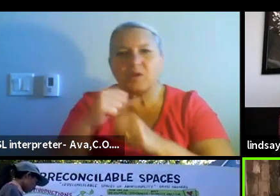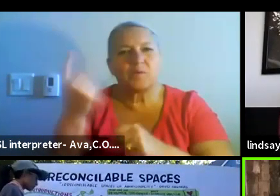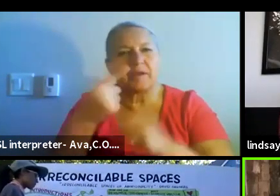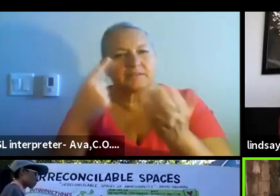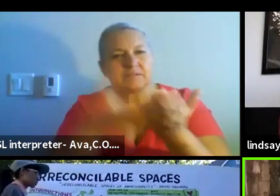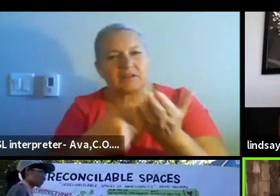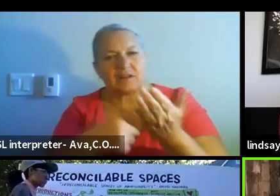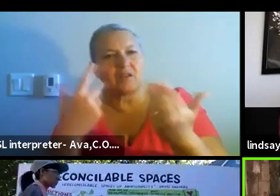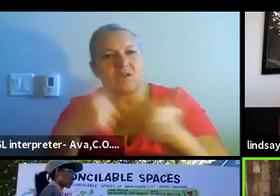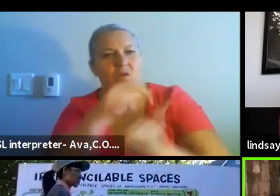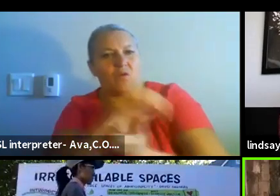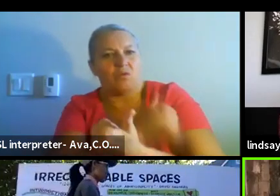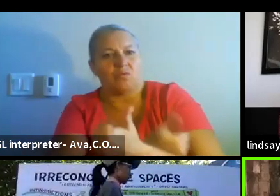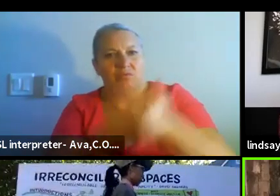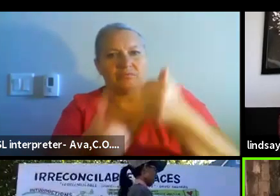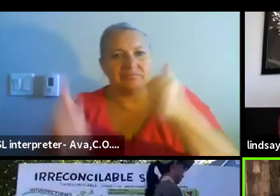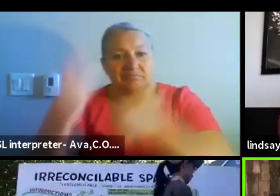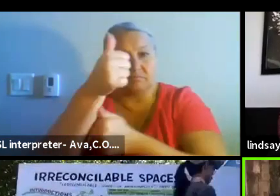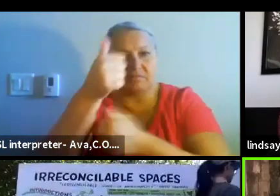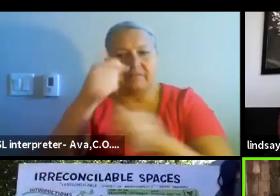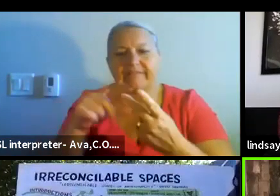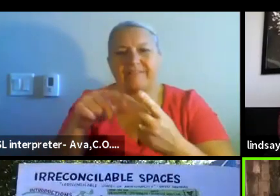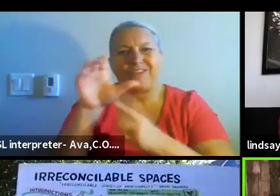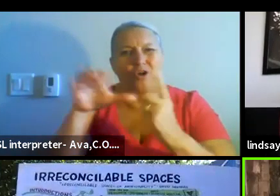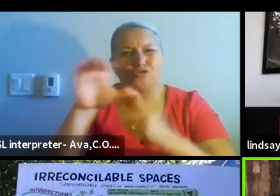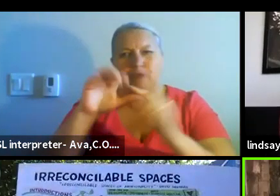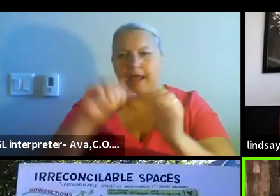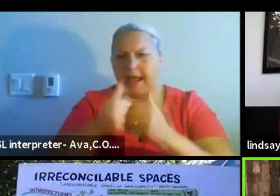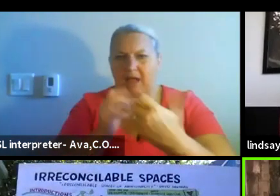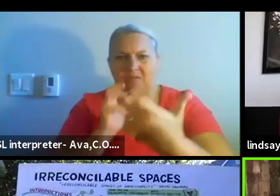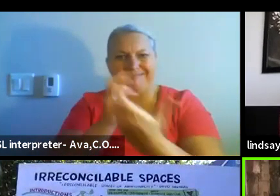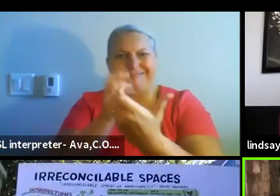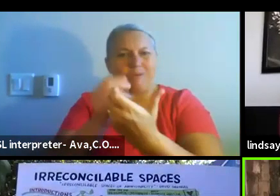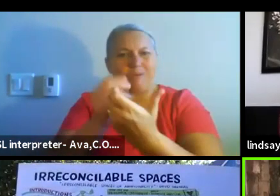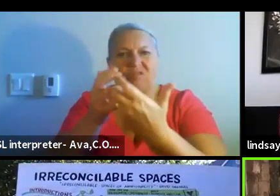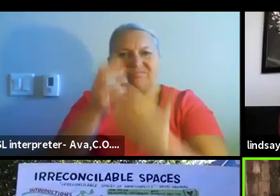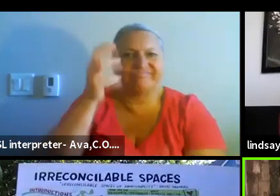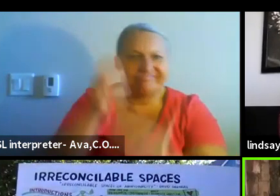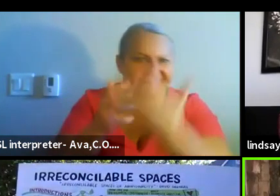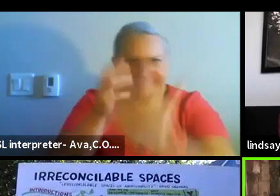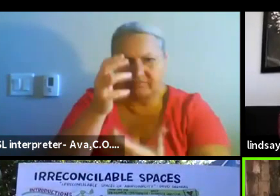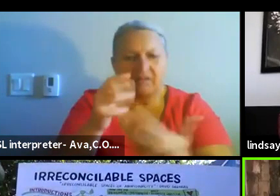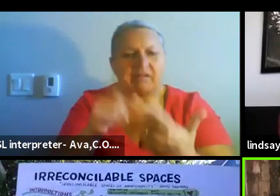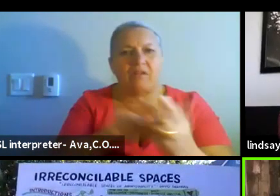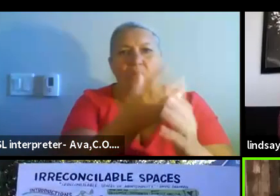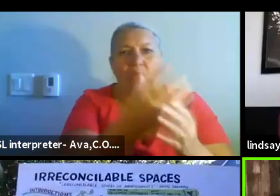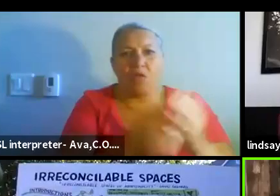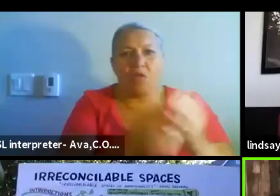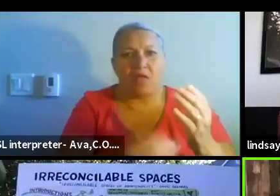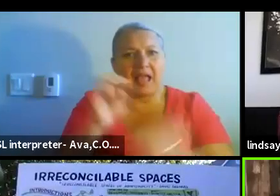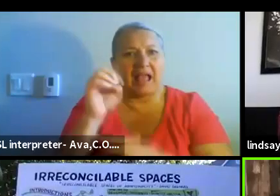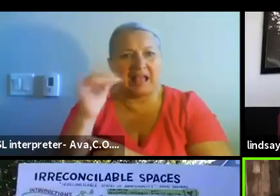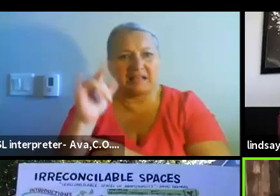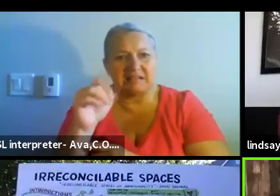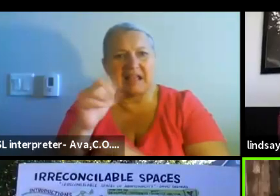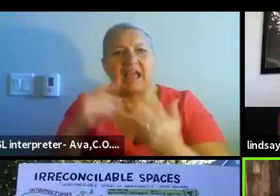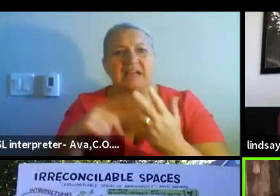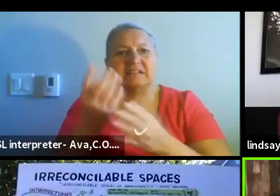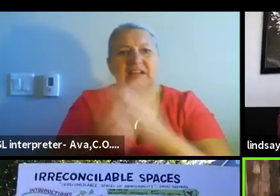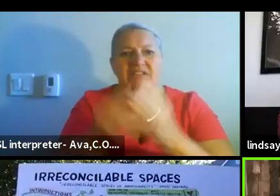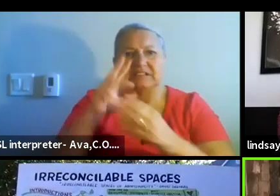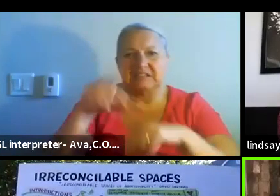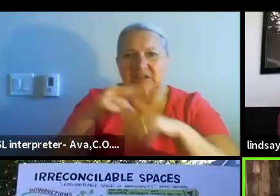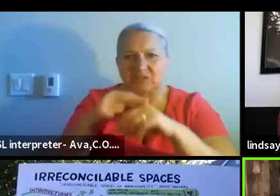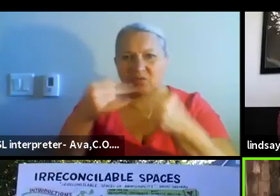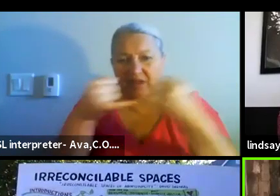authority, cultural fragmentation and restoration, loss and exile, the devastation of the natural world,